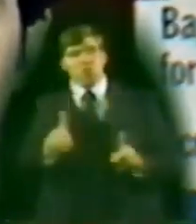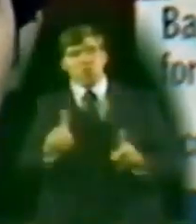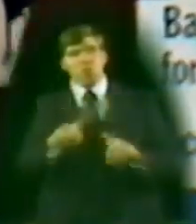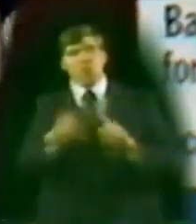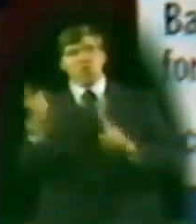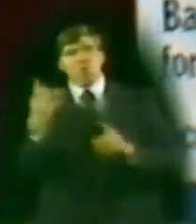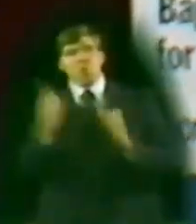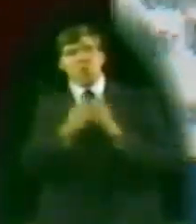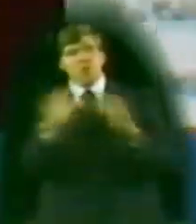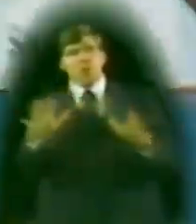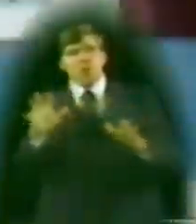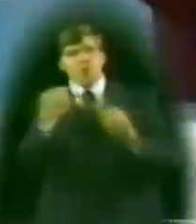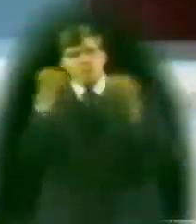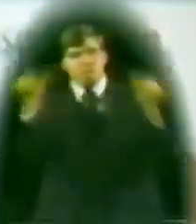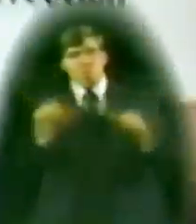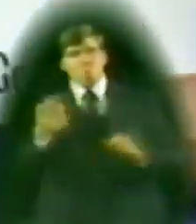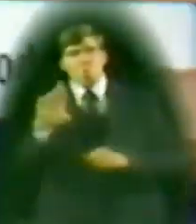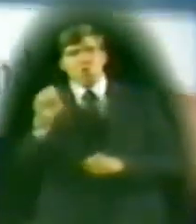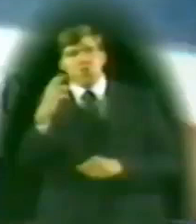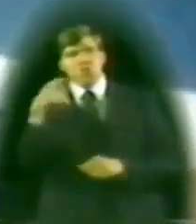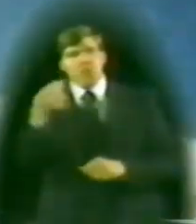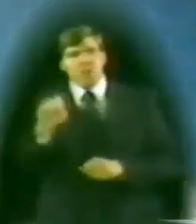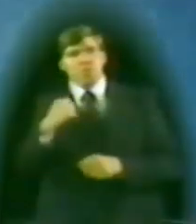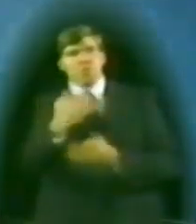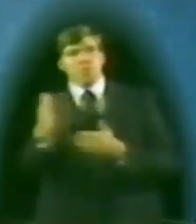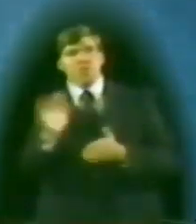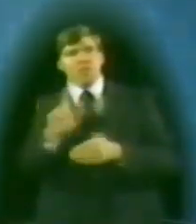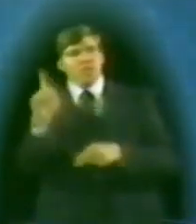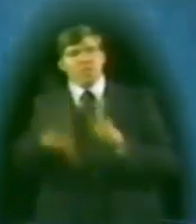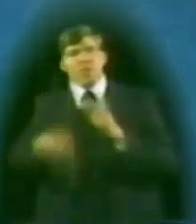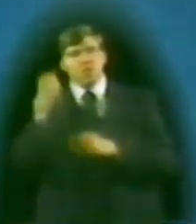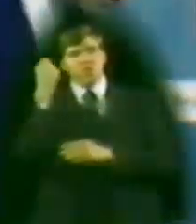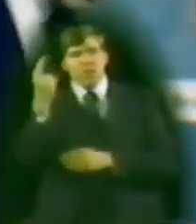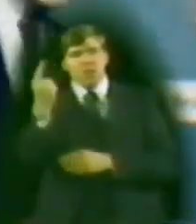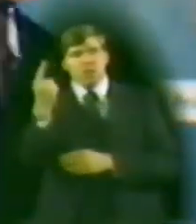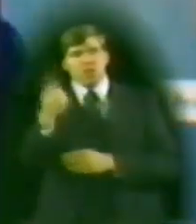without form or shape, something incomprehensible.